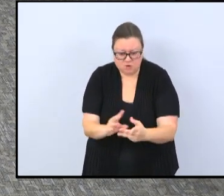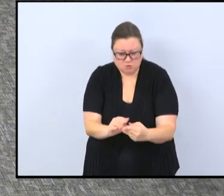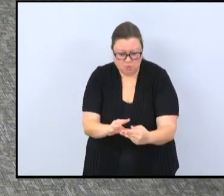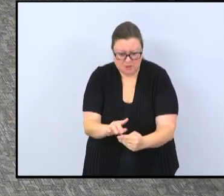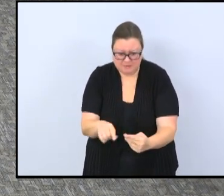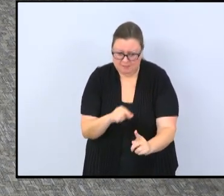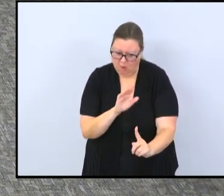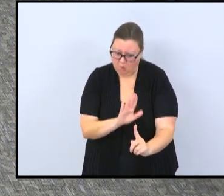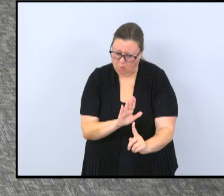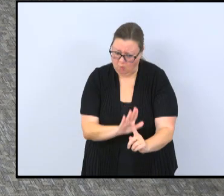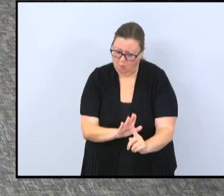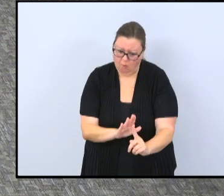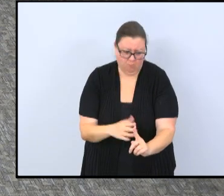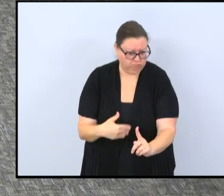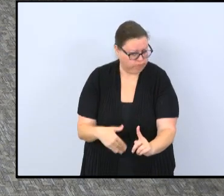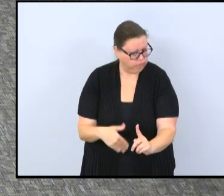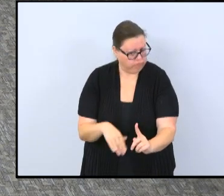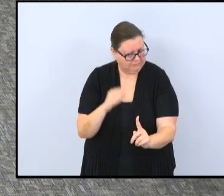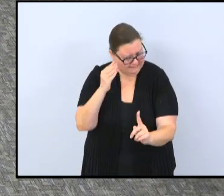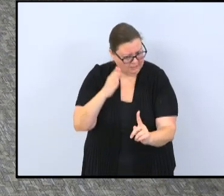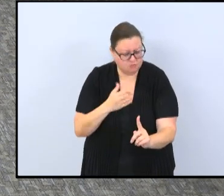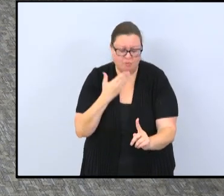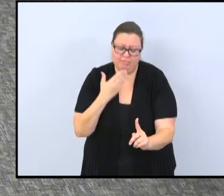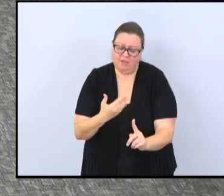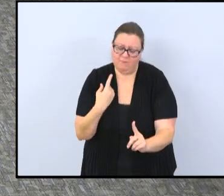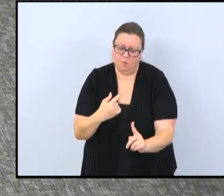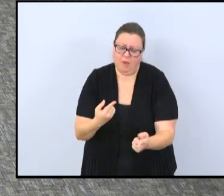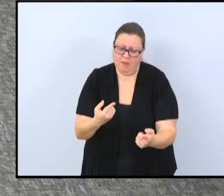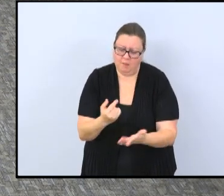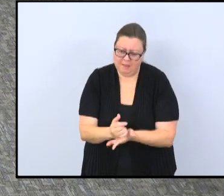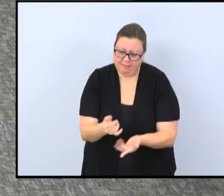making that happen. Congratulations.